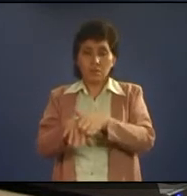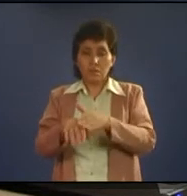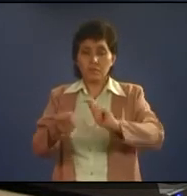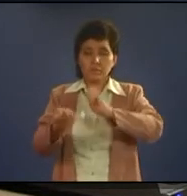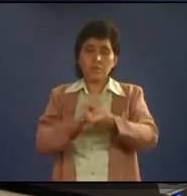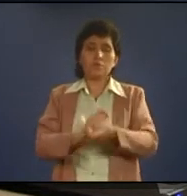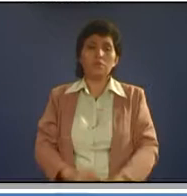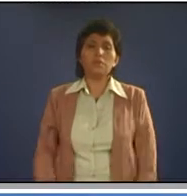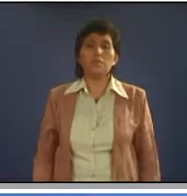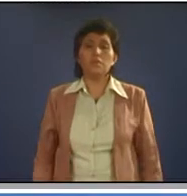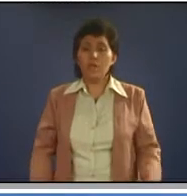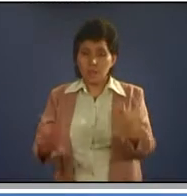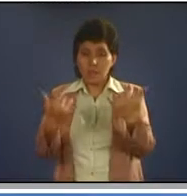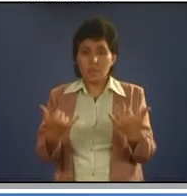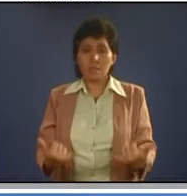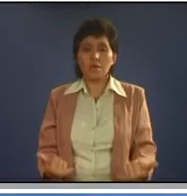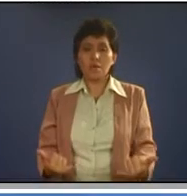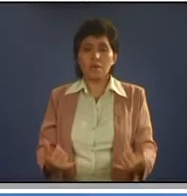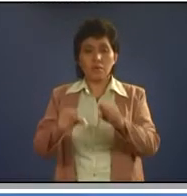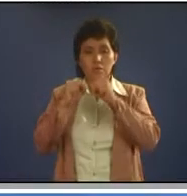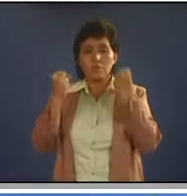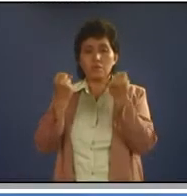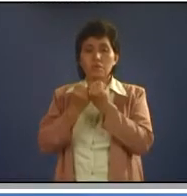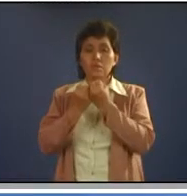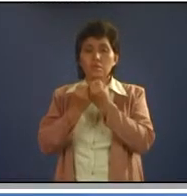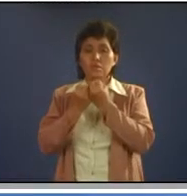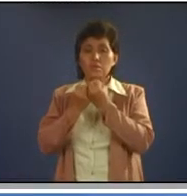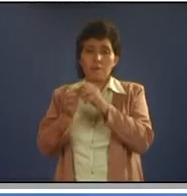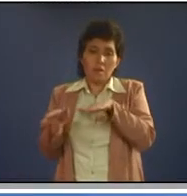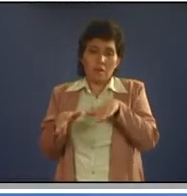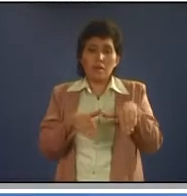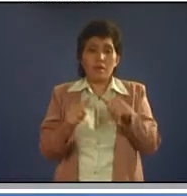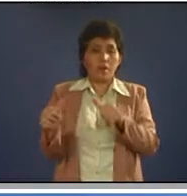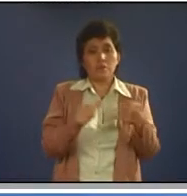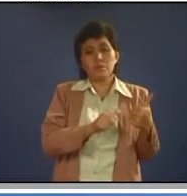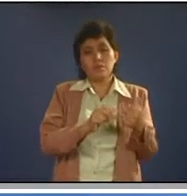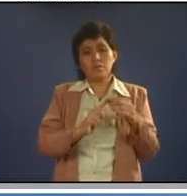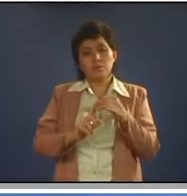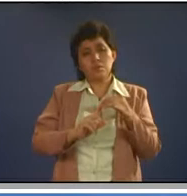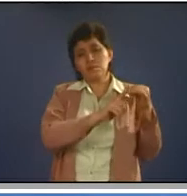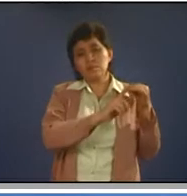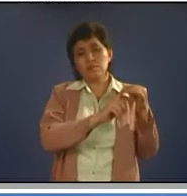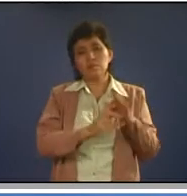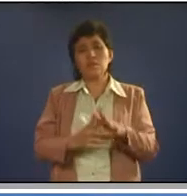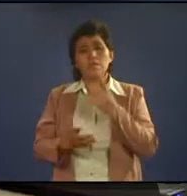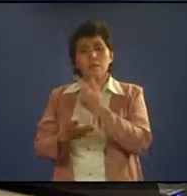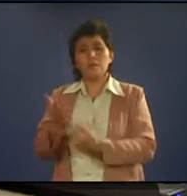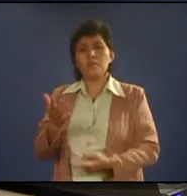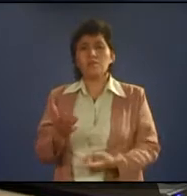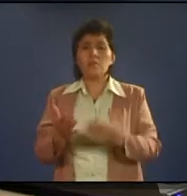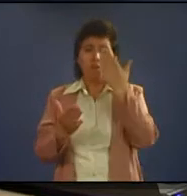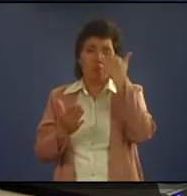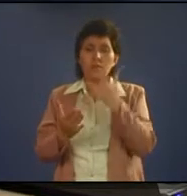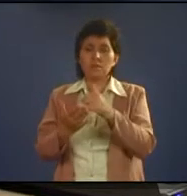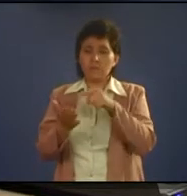Now, social exclusion. Sometimes what happens is that people is excluded from groups. Okay.